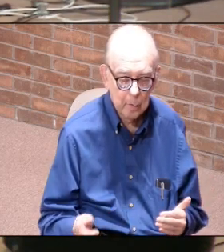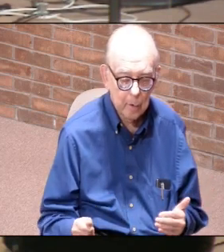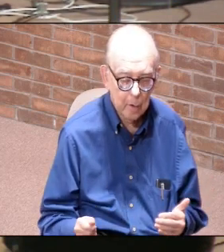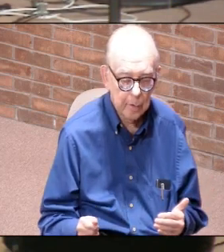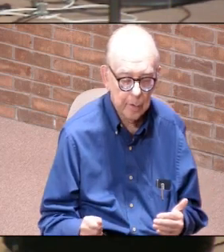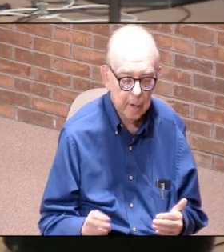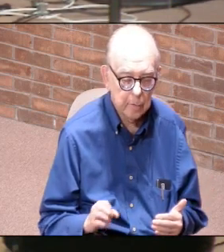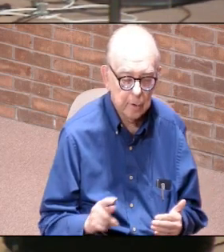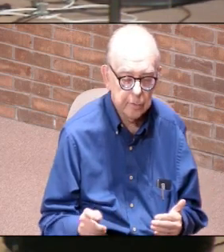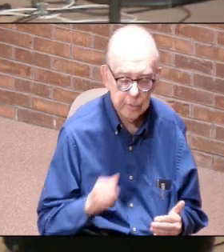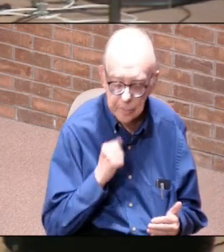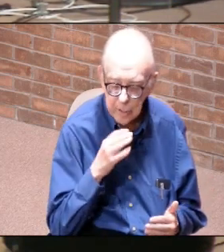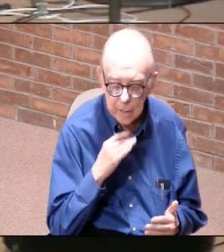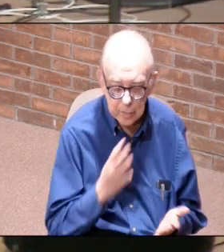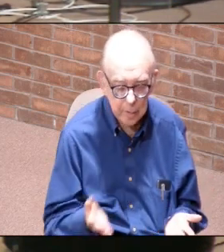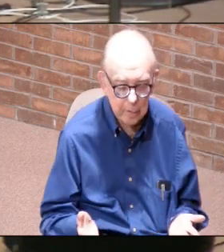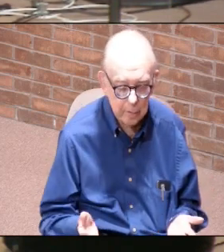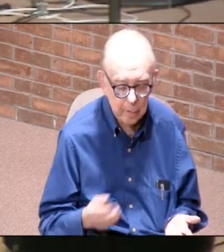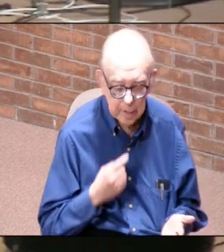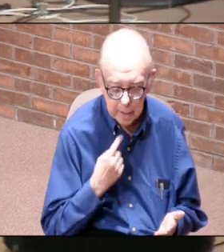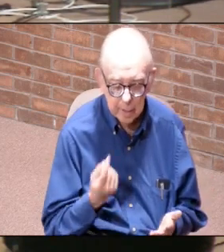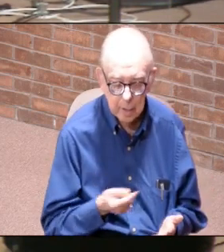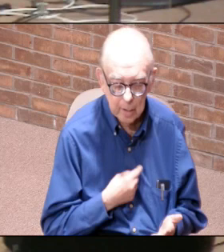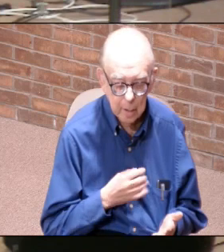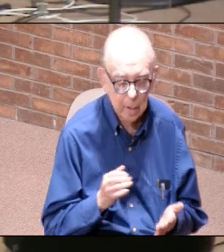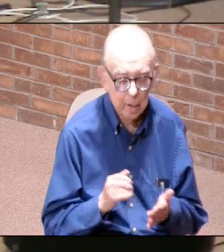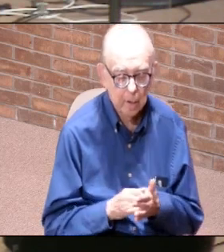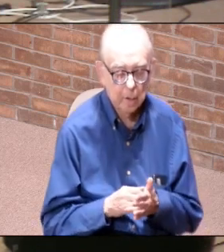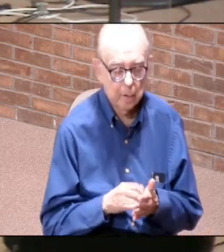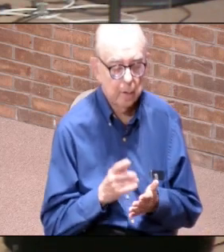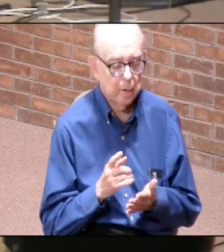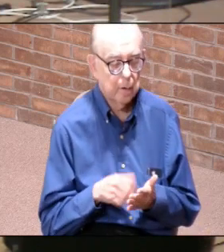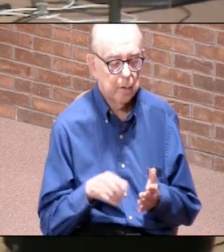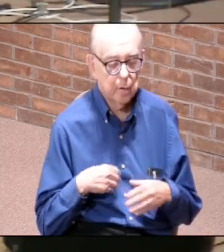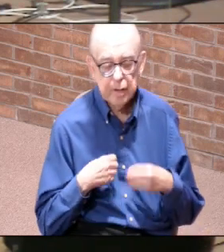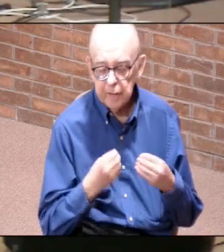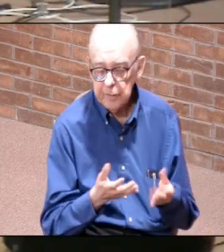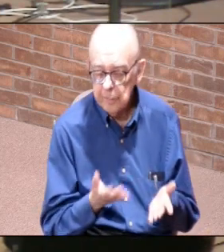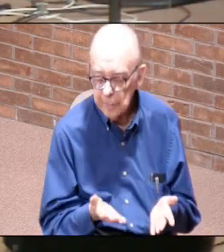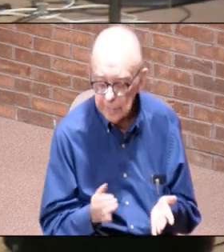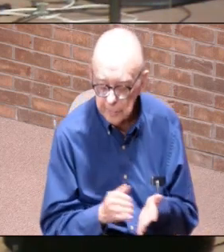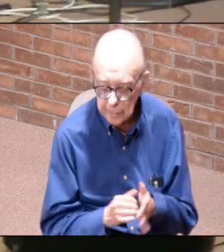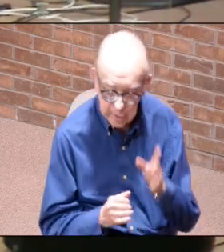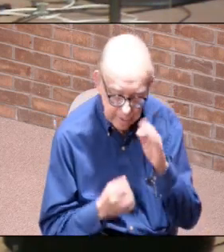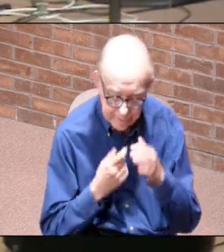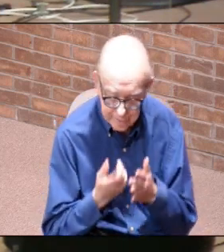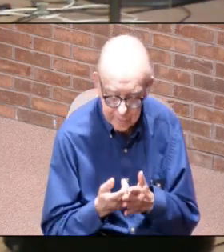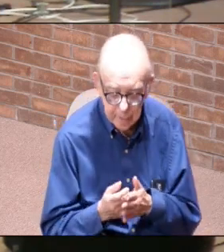corrupt. And he's telling us, this is what I'm giving you.